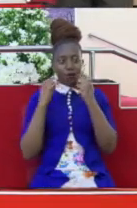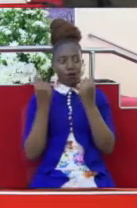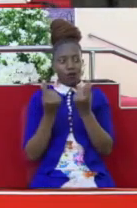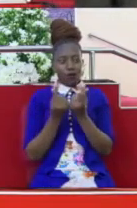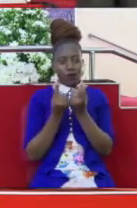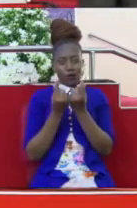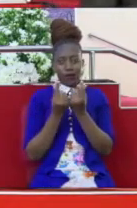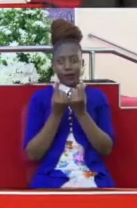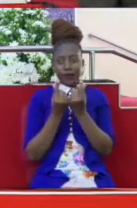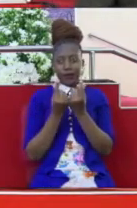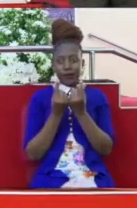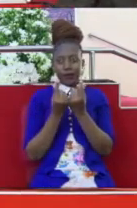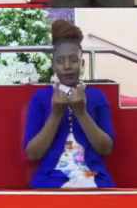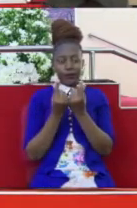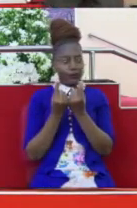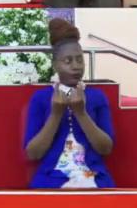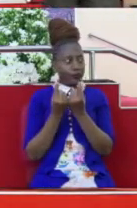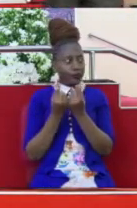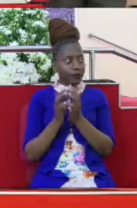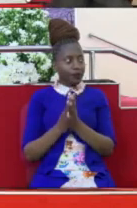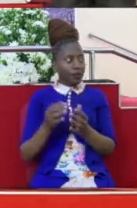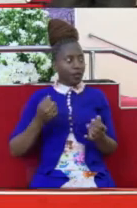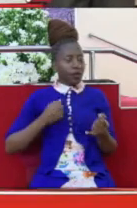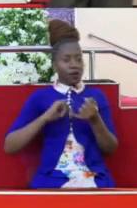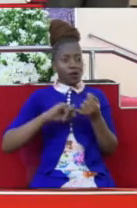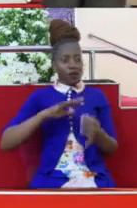but Rhonda really, really enjoyed this.